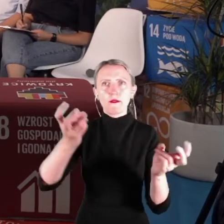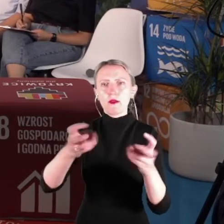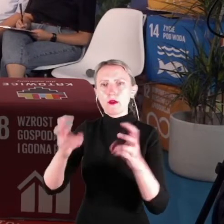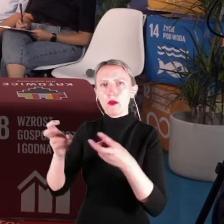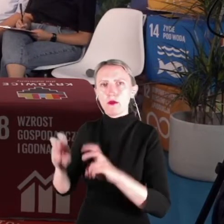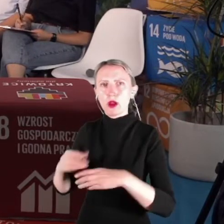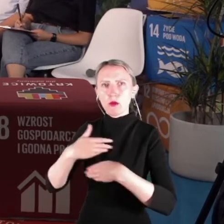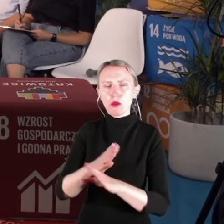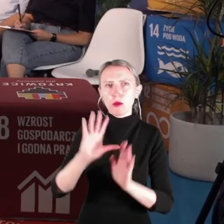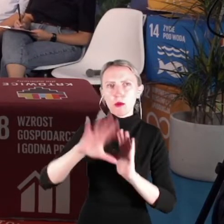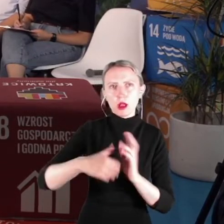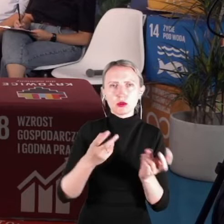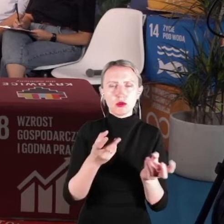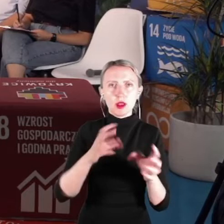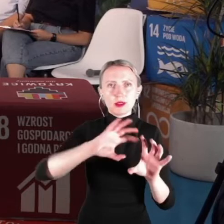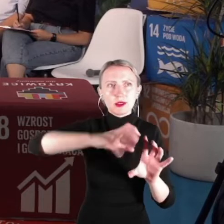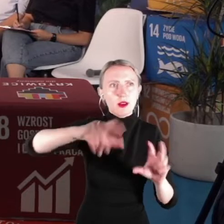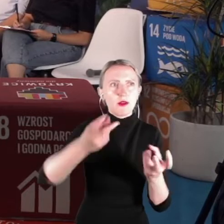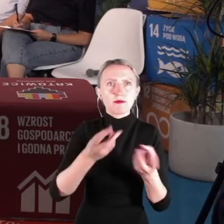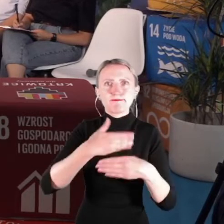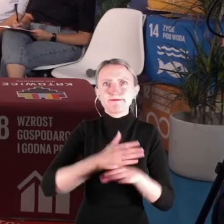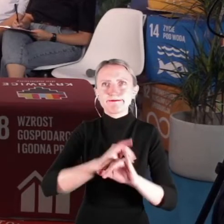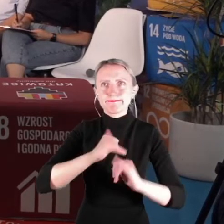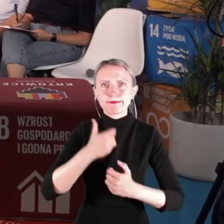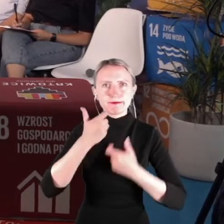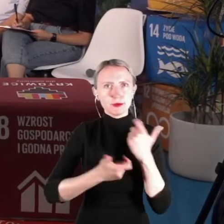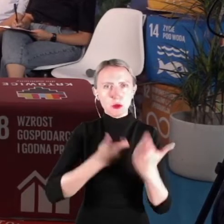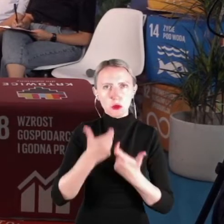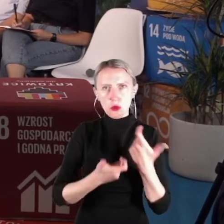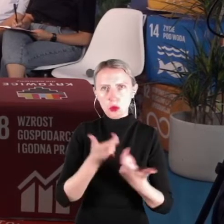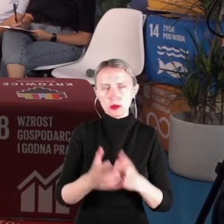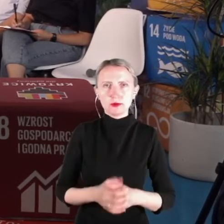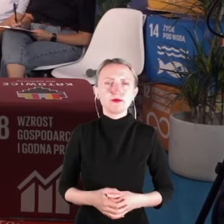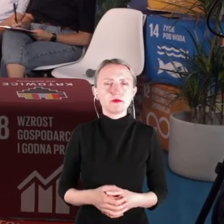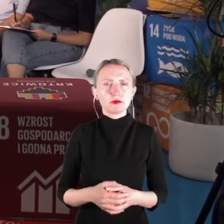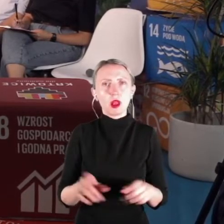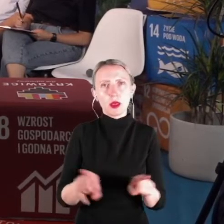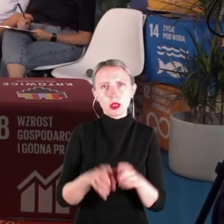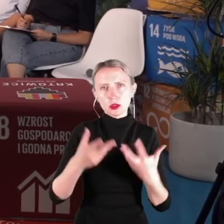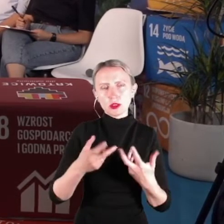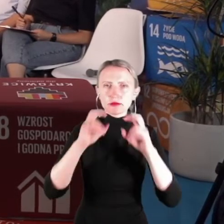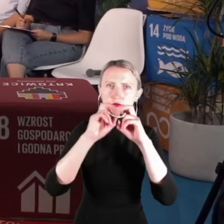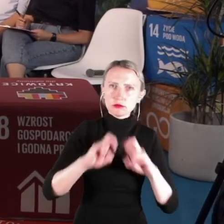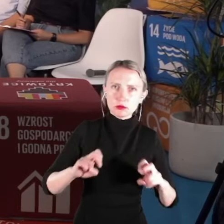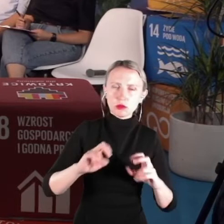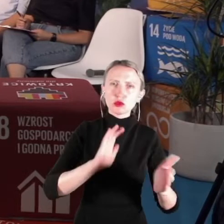there anymore. So just like if to look a little bit about the formats themselves, of course we did